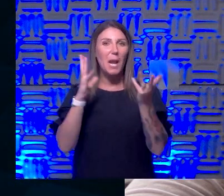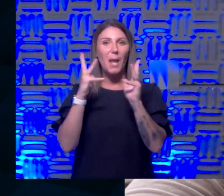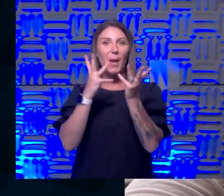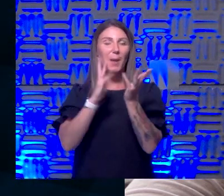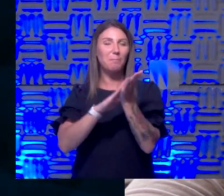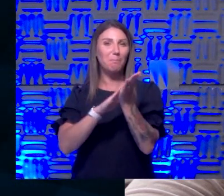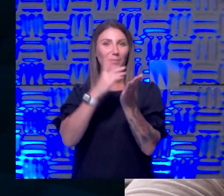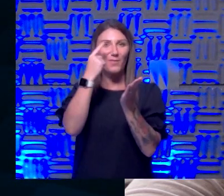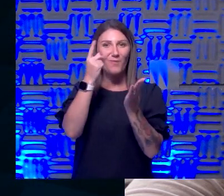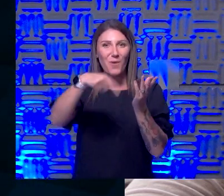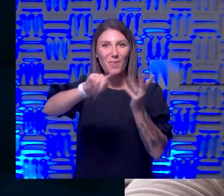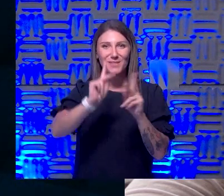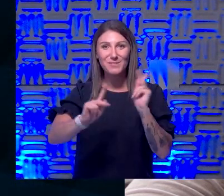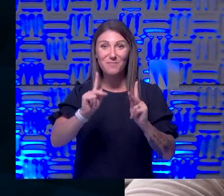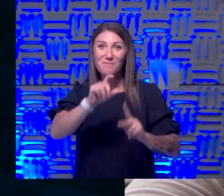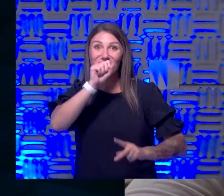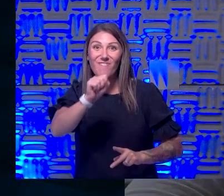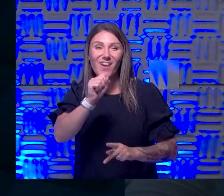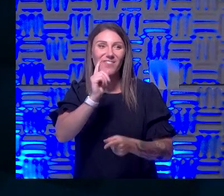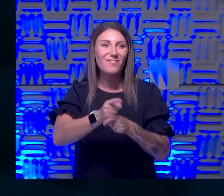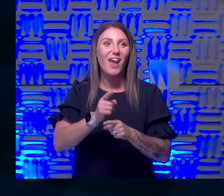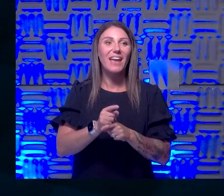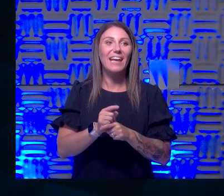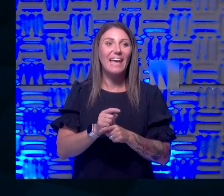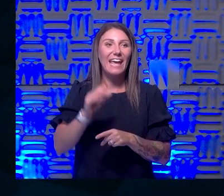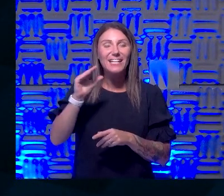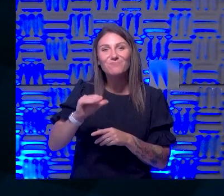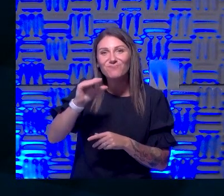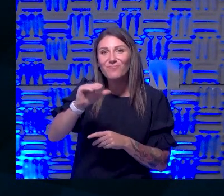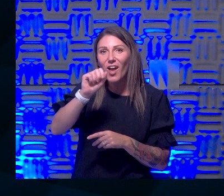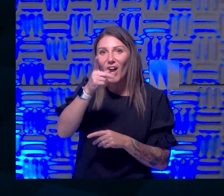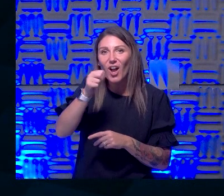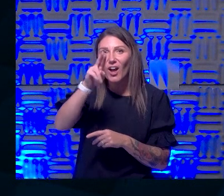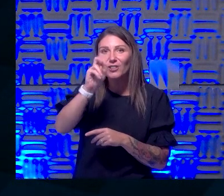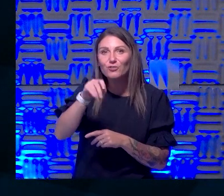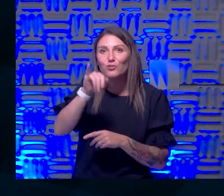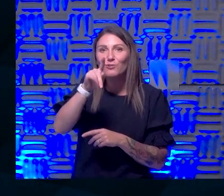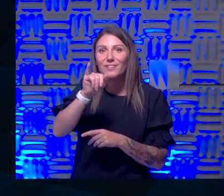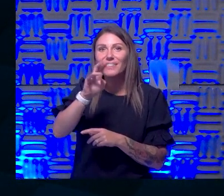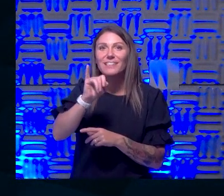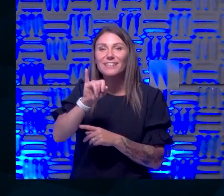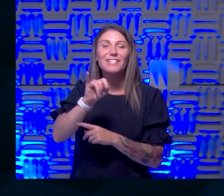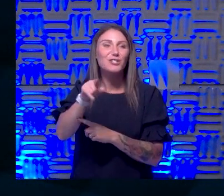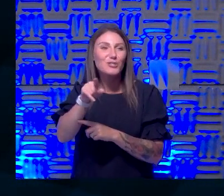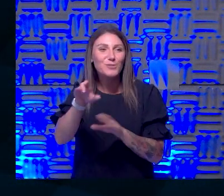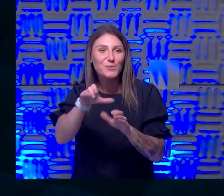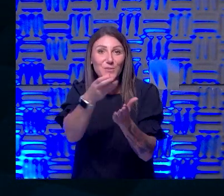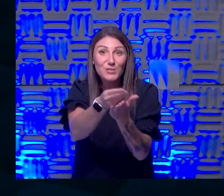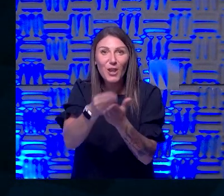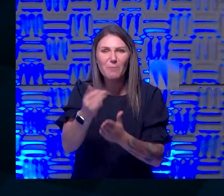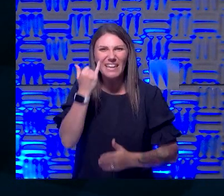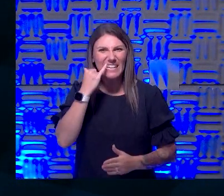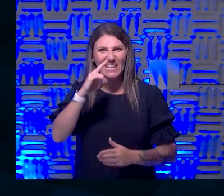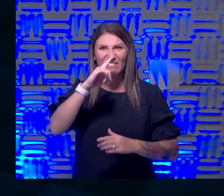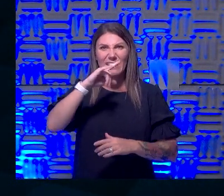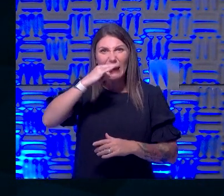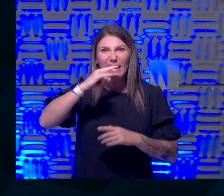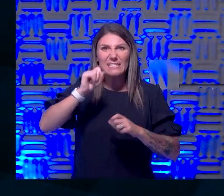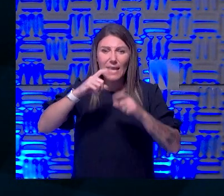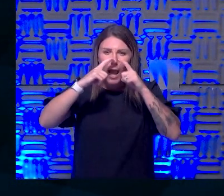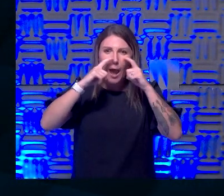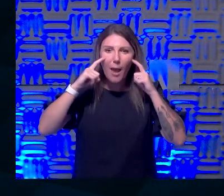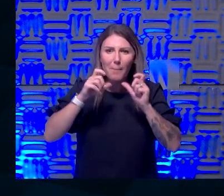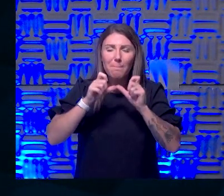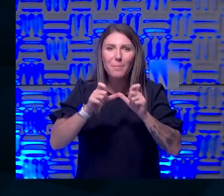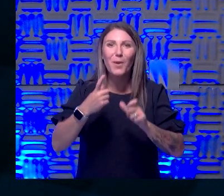for these people. We love that, right? And then we have little Miss Audrey. Little Miss Audrey's doing some shopping. So I figured if these little kids can do it, I